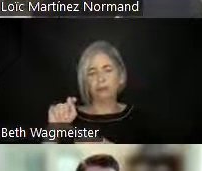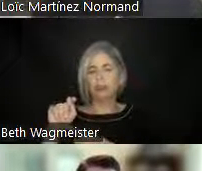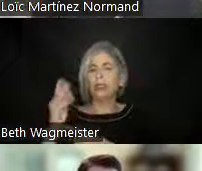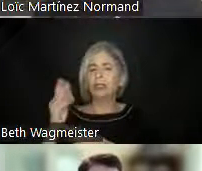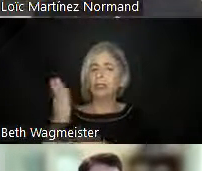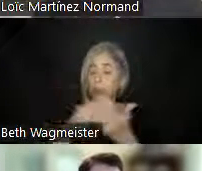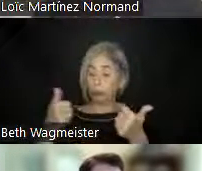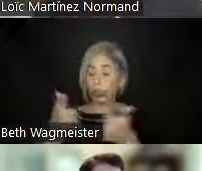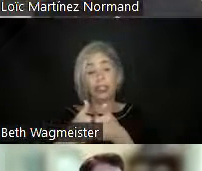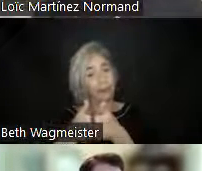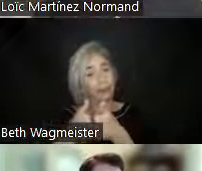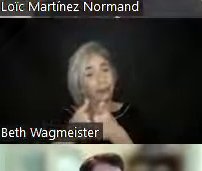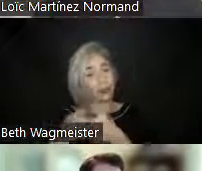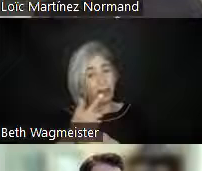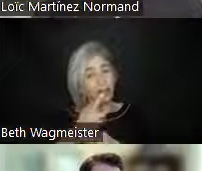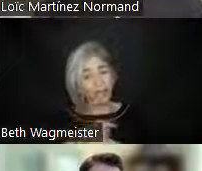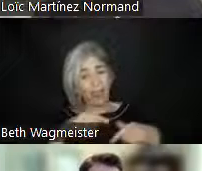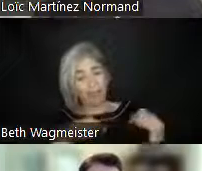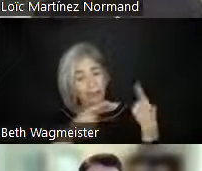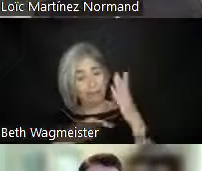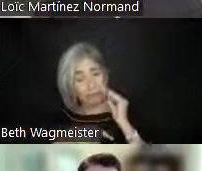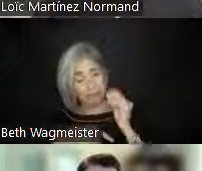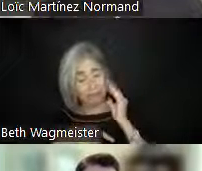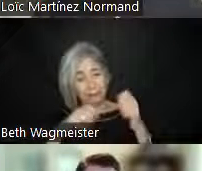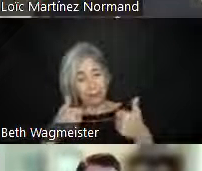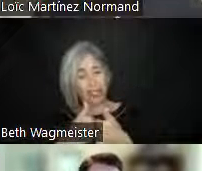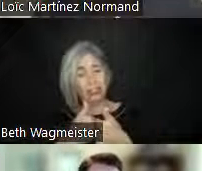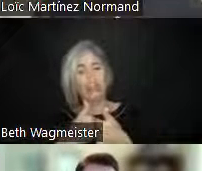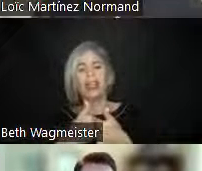We have some challenges with the way that